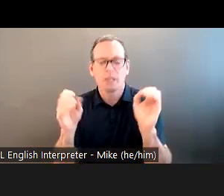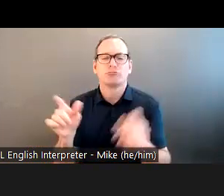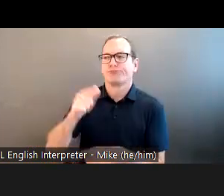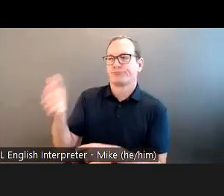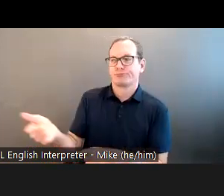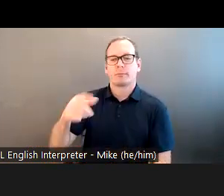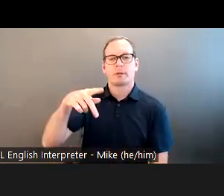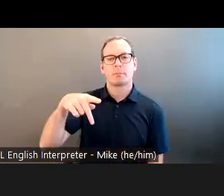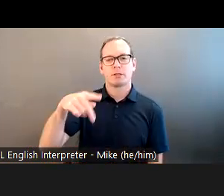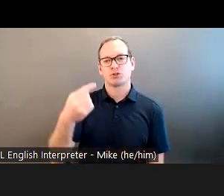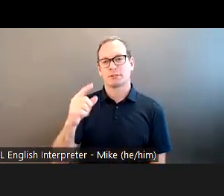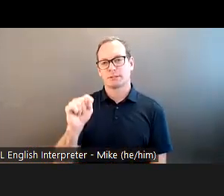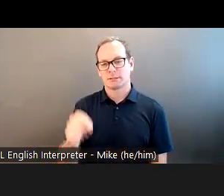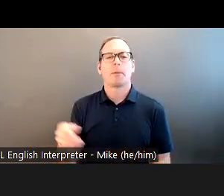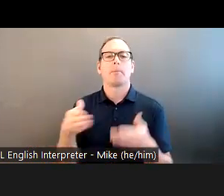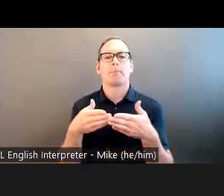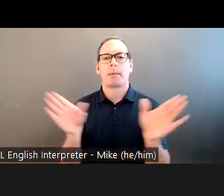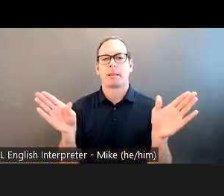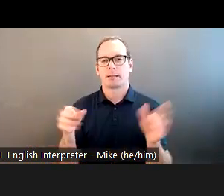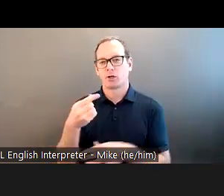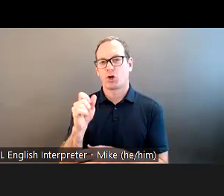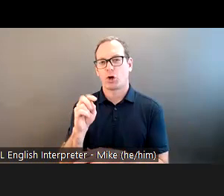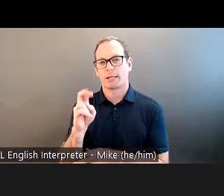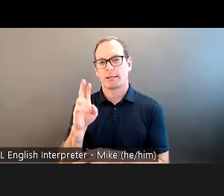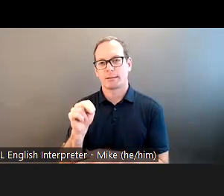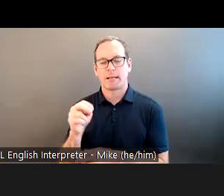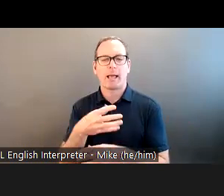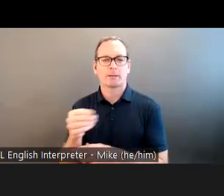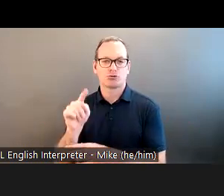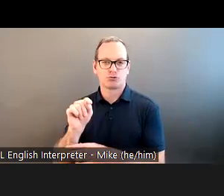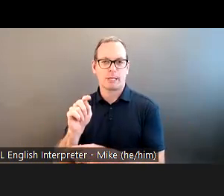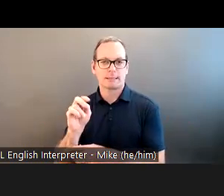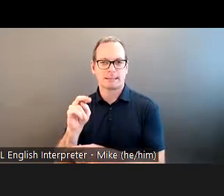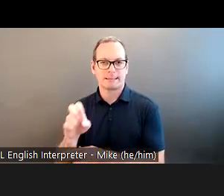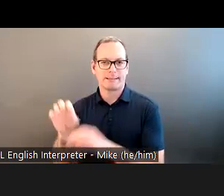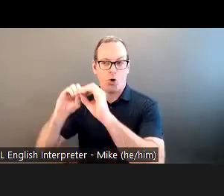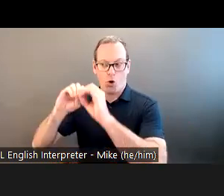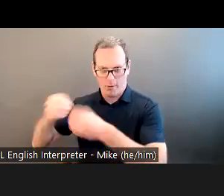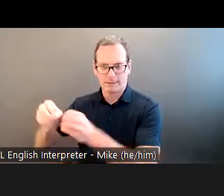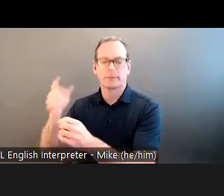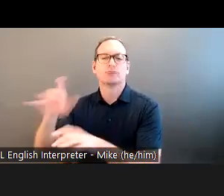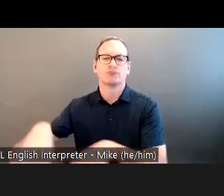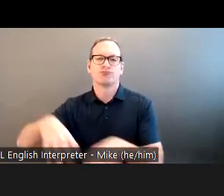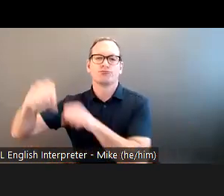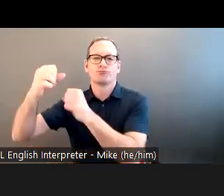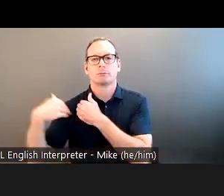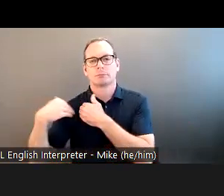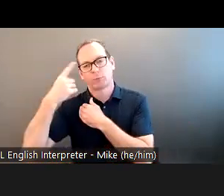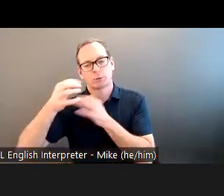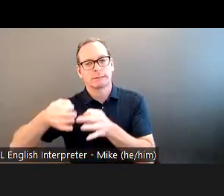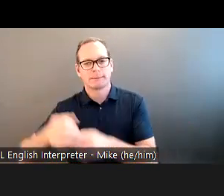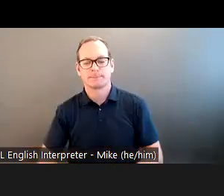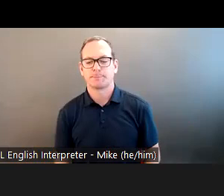behalf. Can I just jump in with one further definition? The legislation, the